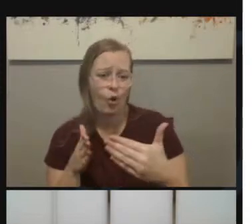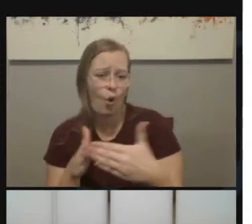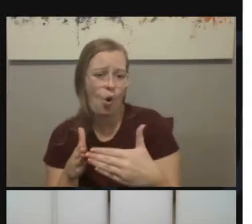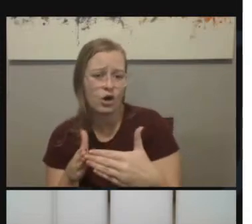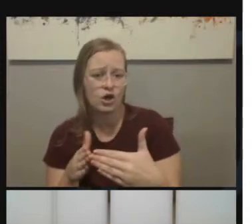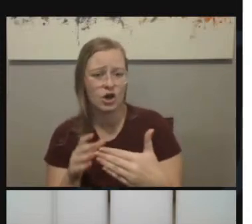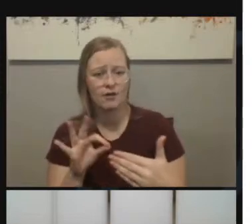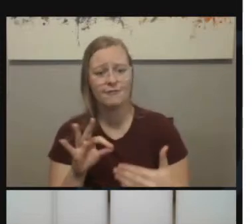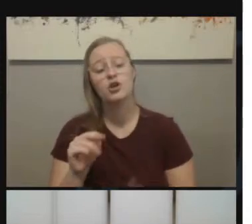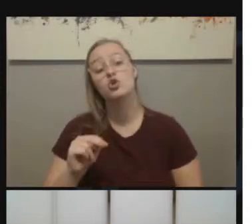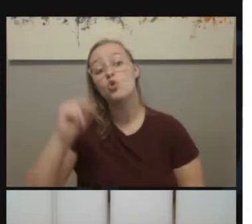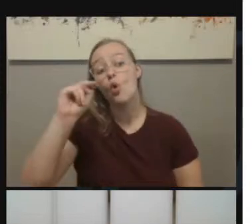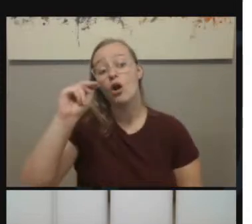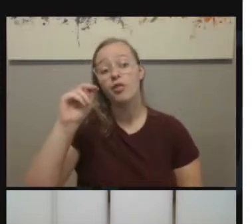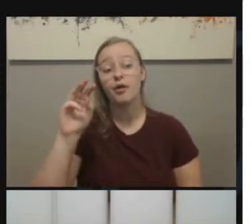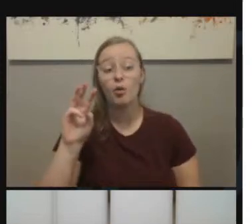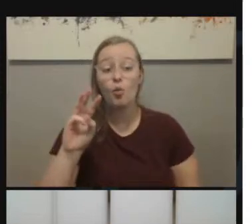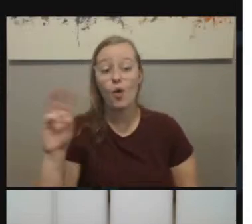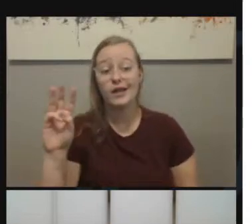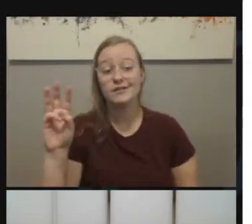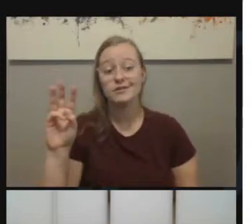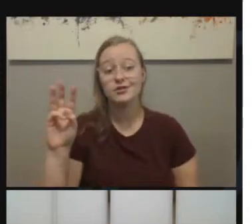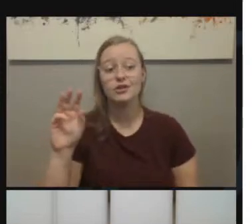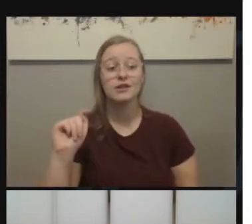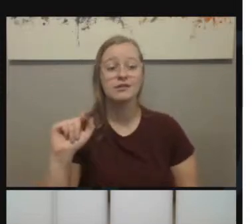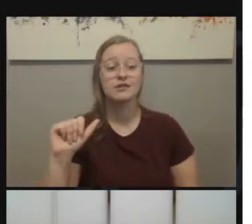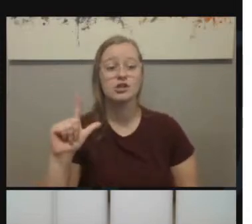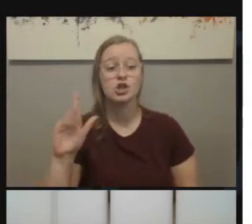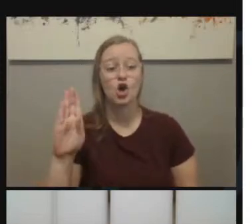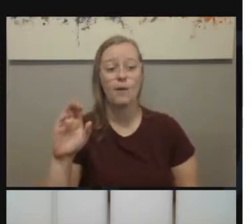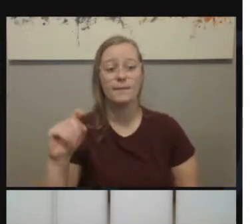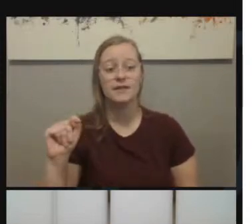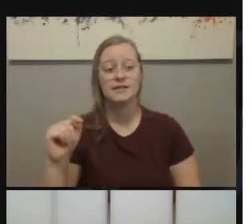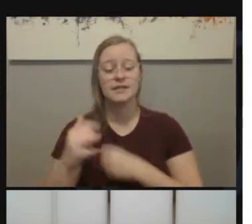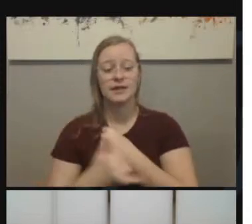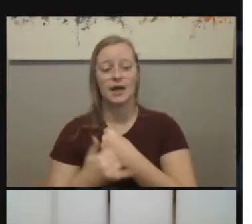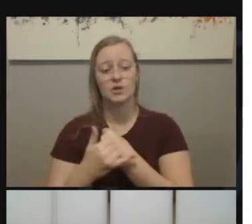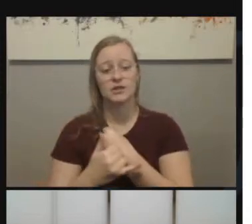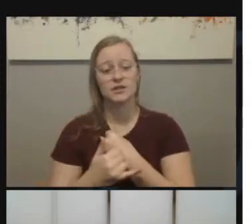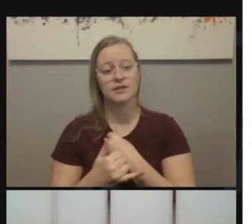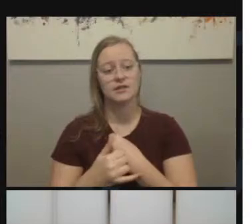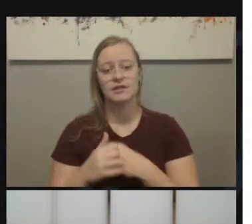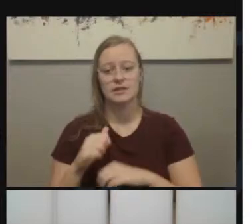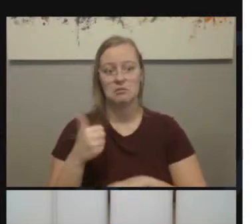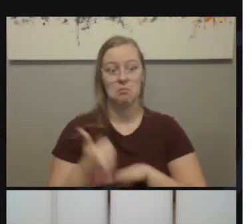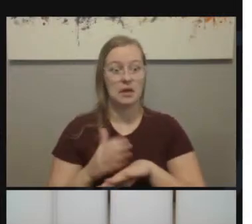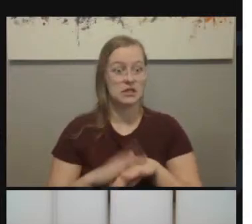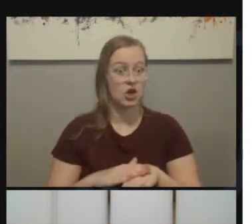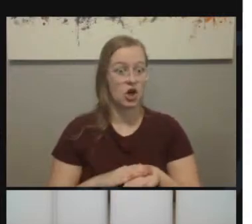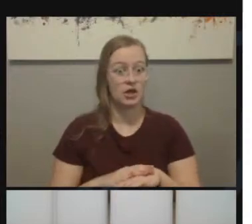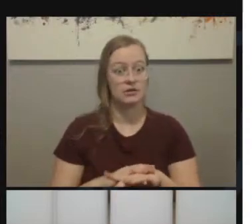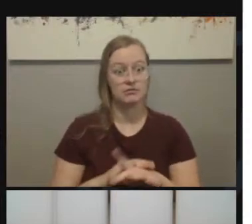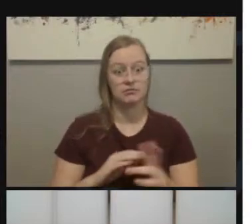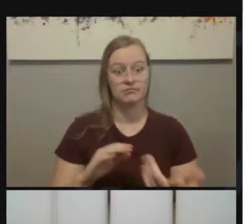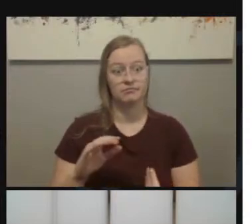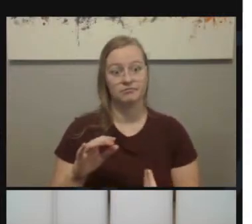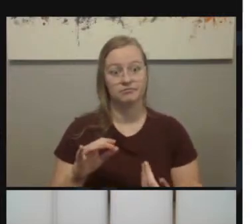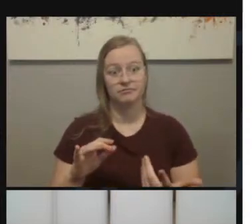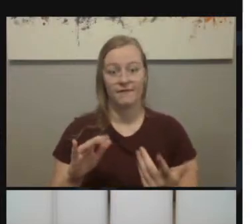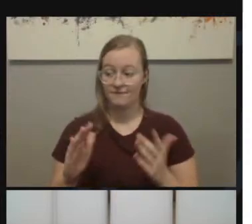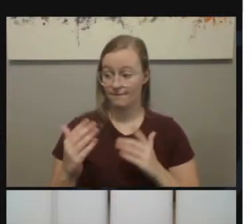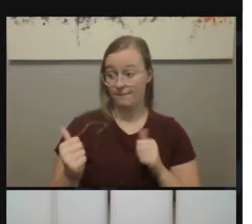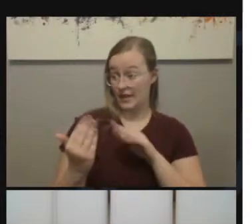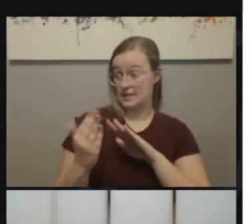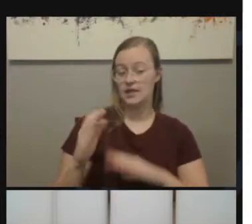of northwestern Talbot County, Bayside, facing the Chesapeake Bay, where the